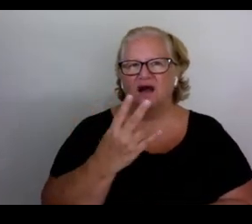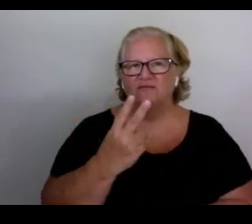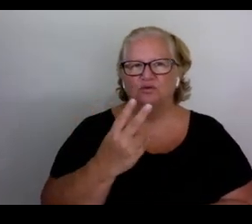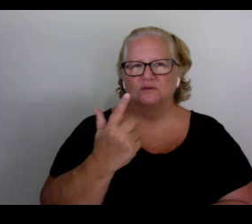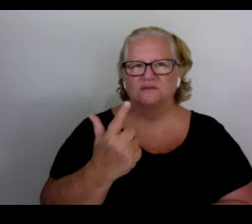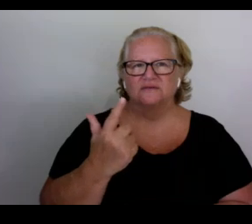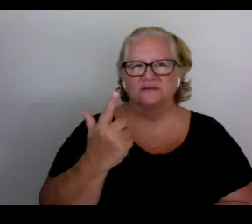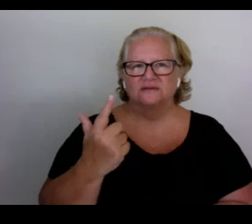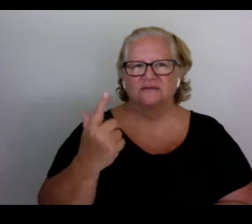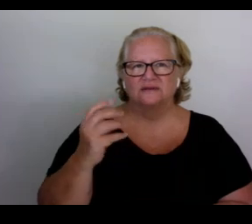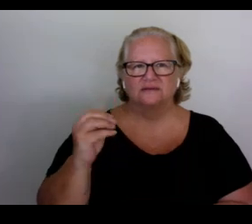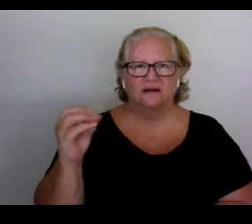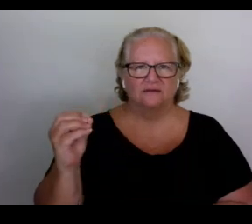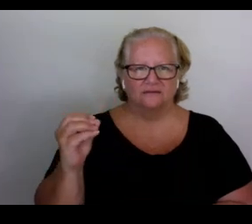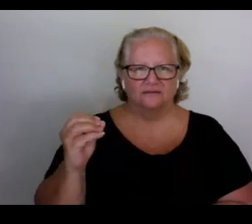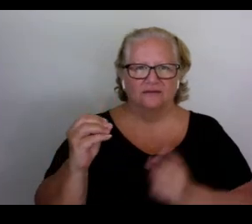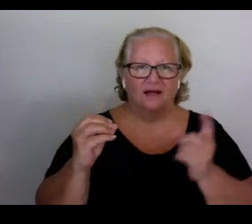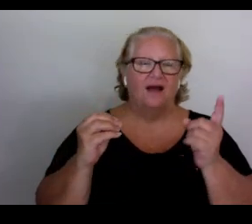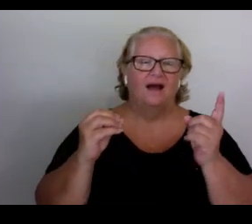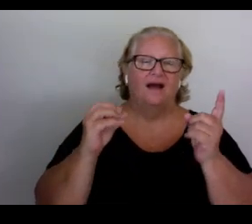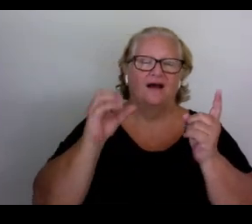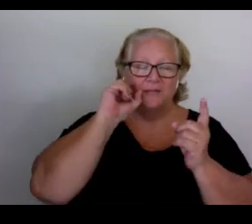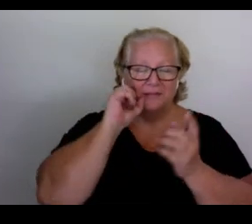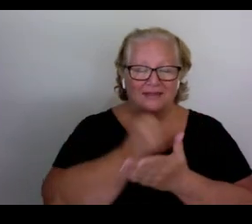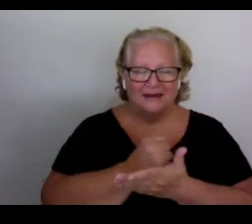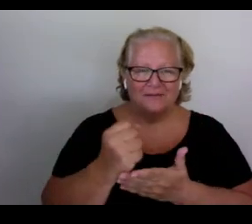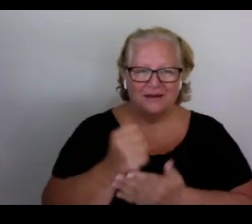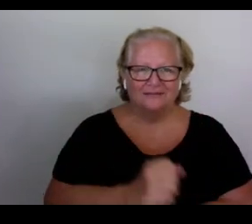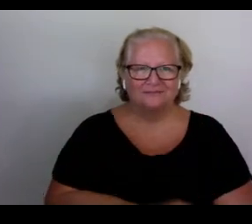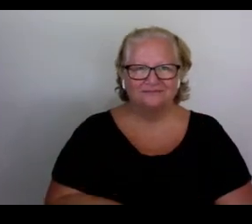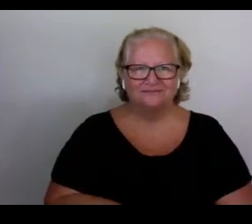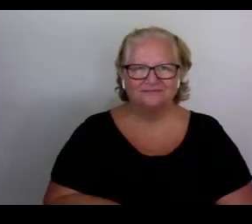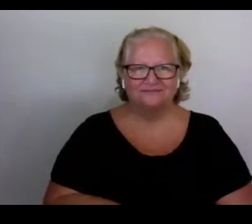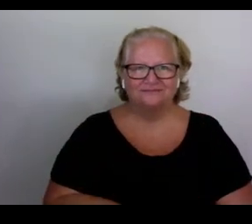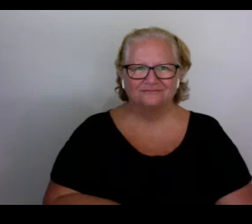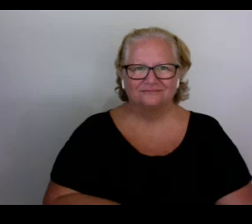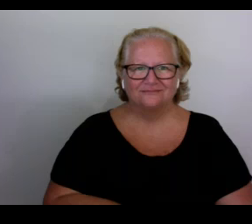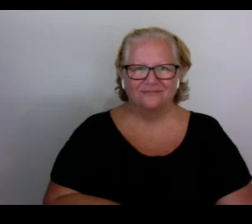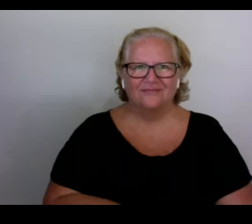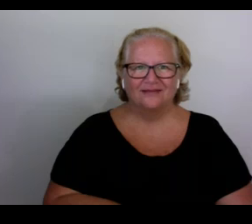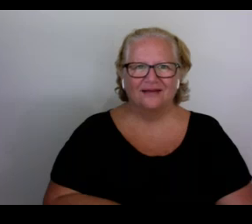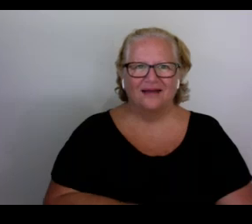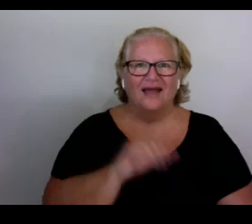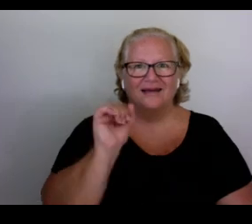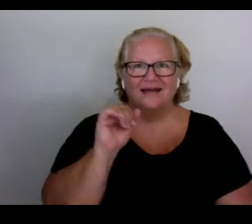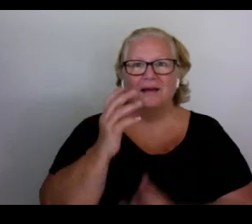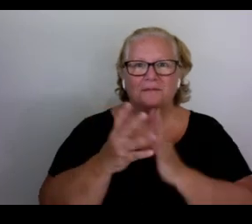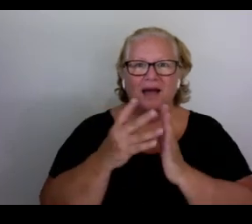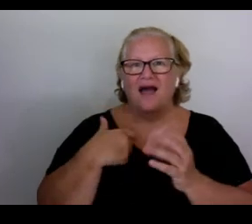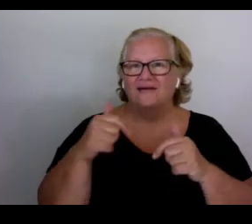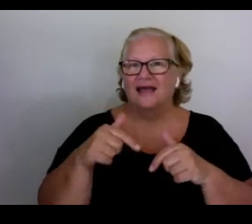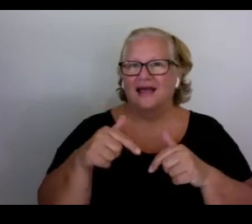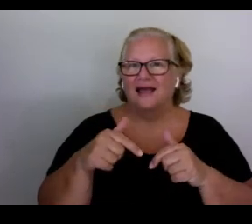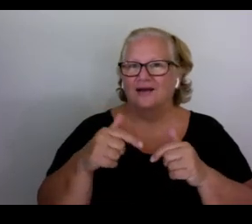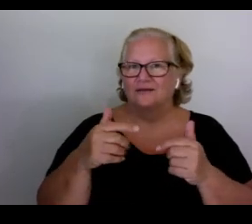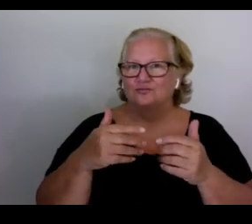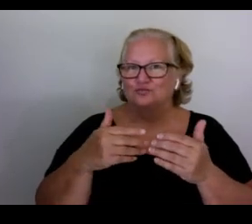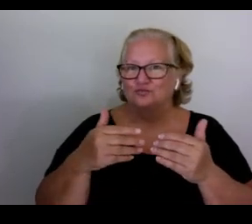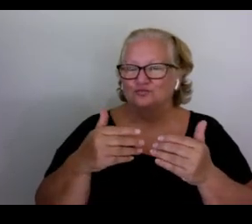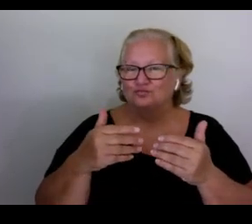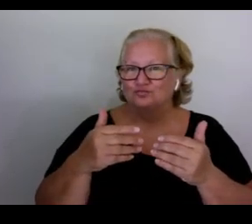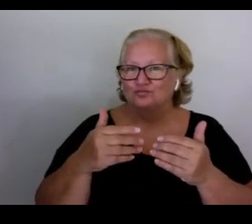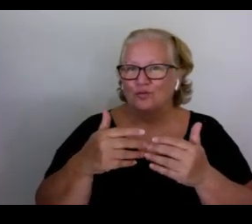700. So great, he's memorized everything. So probably a sign of I've been around too long. No, I think